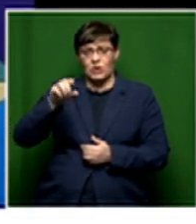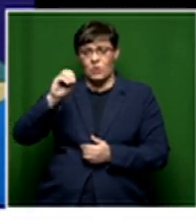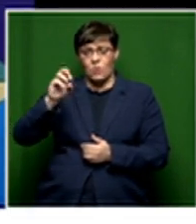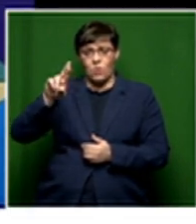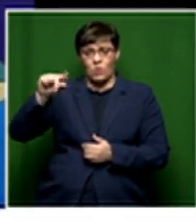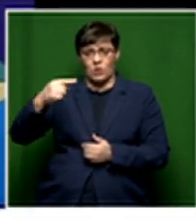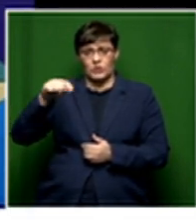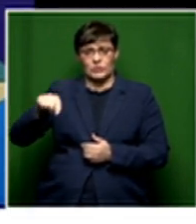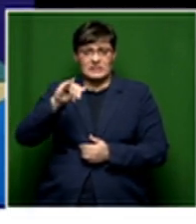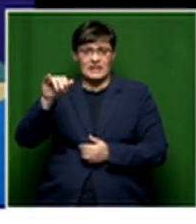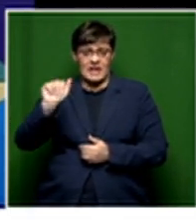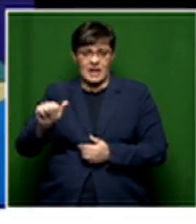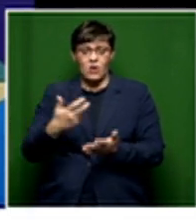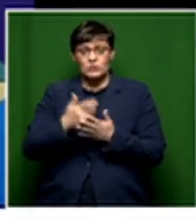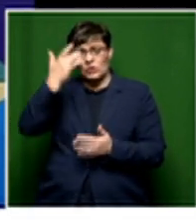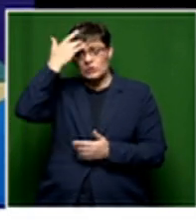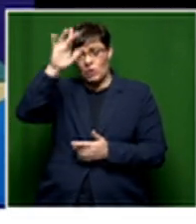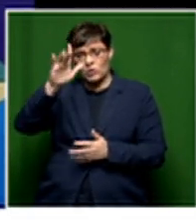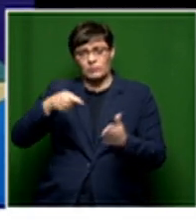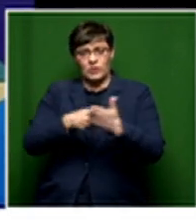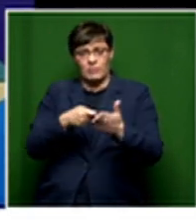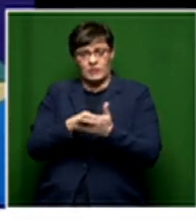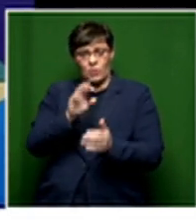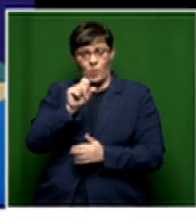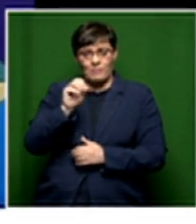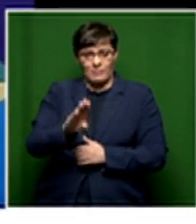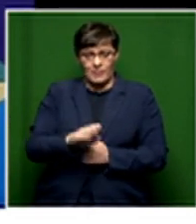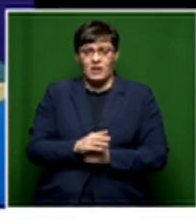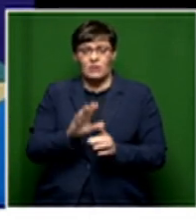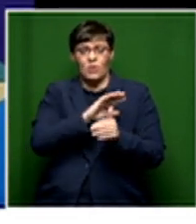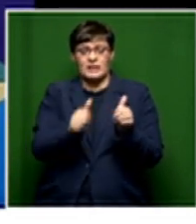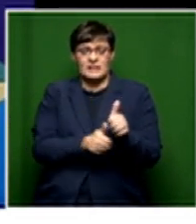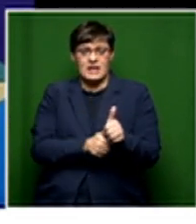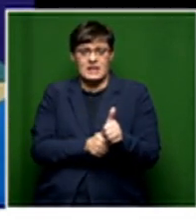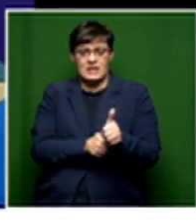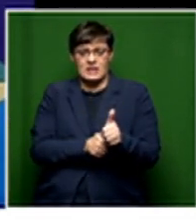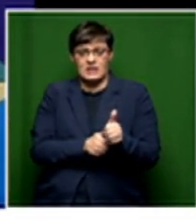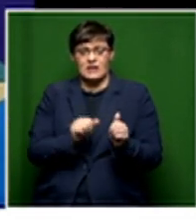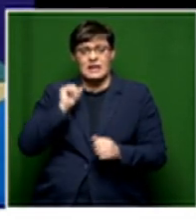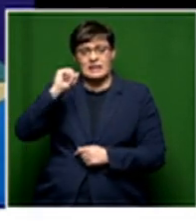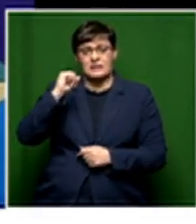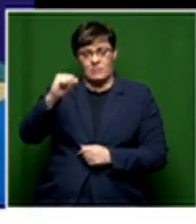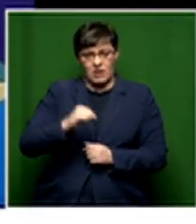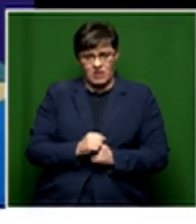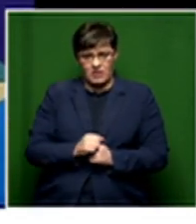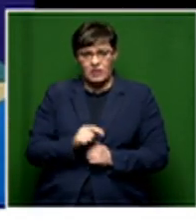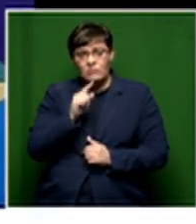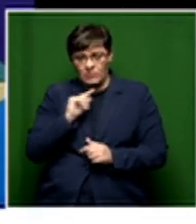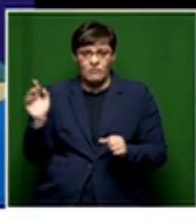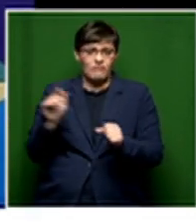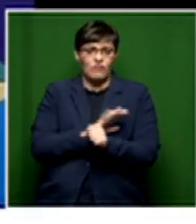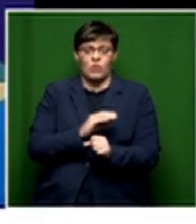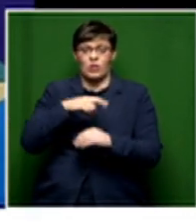www.apmp.org.za, as well as on the Smart Procurement website. If you log on there and you go under the Indaba, you'll be able to get the